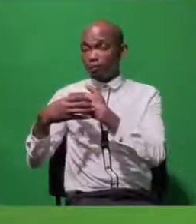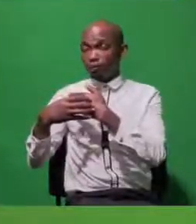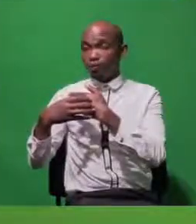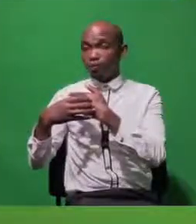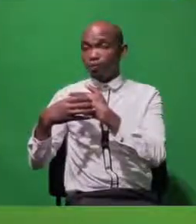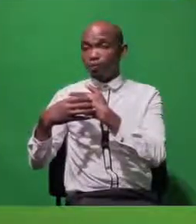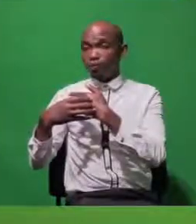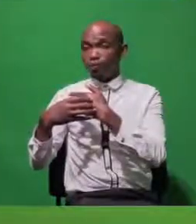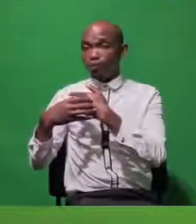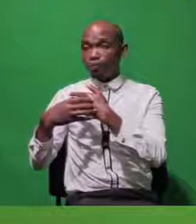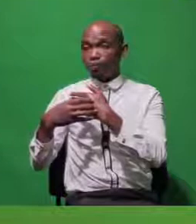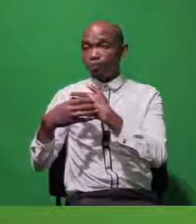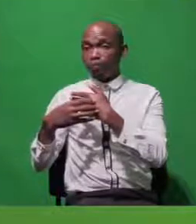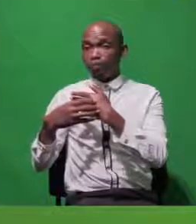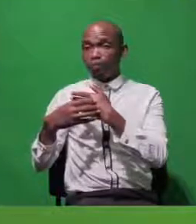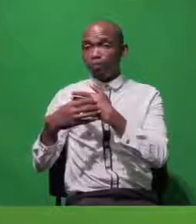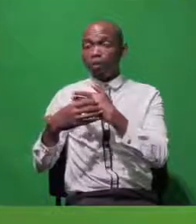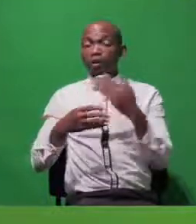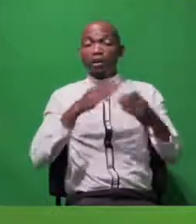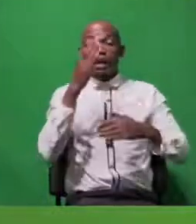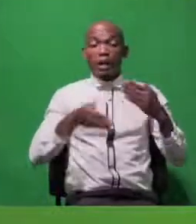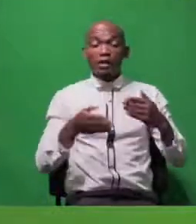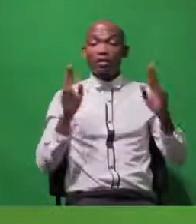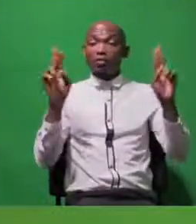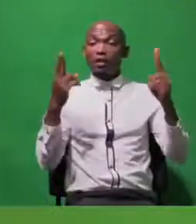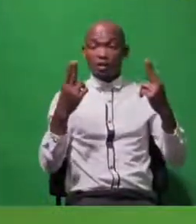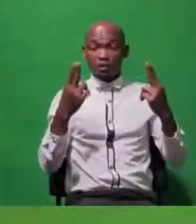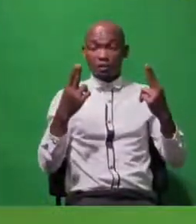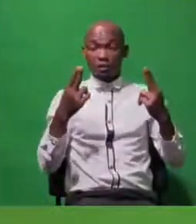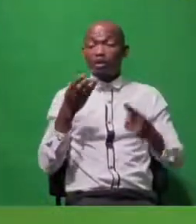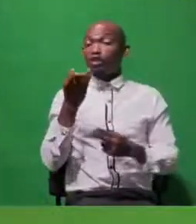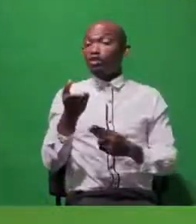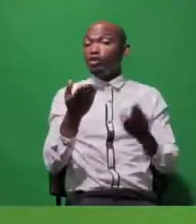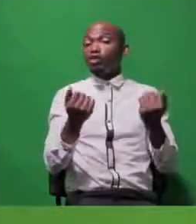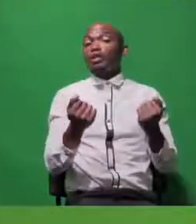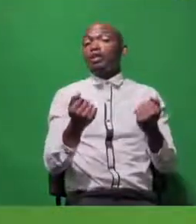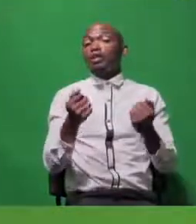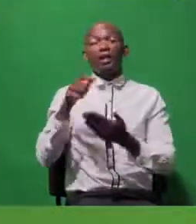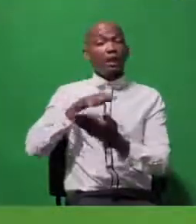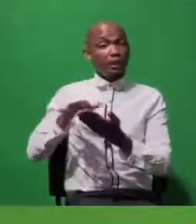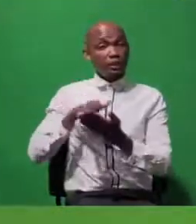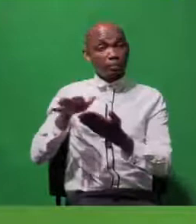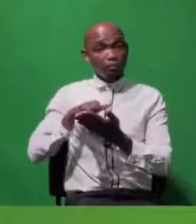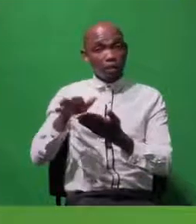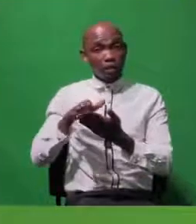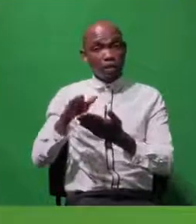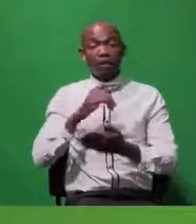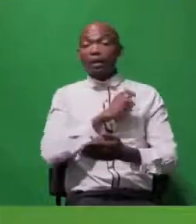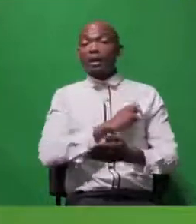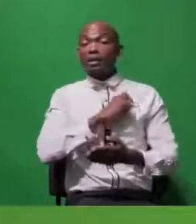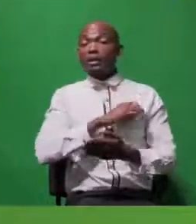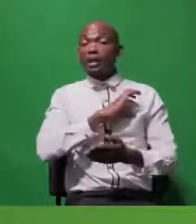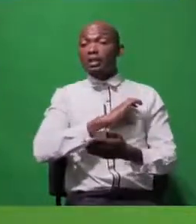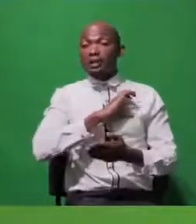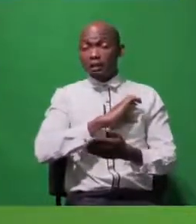is by the end of the lesson, you should be able to describe the characteristics of reflection in a